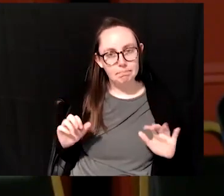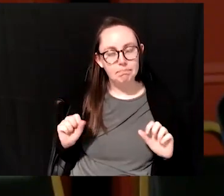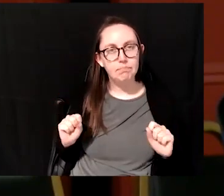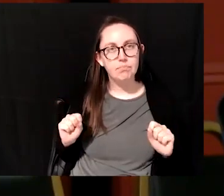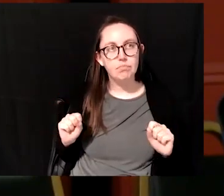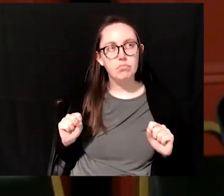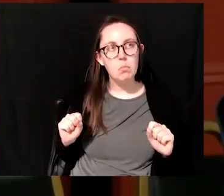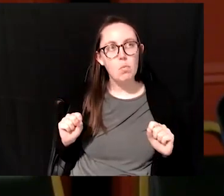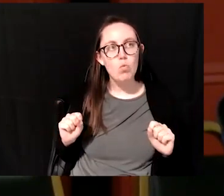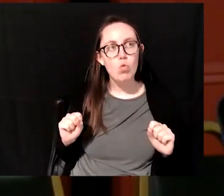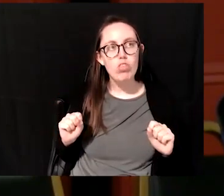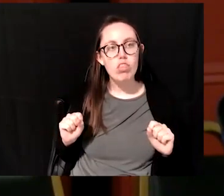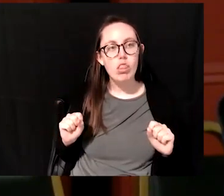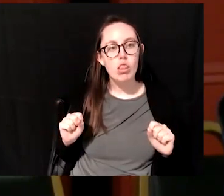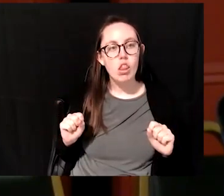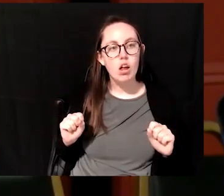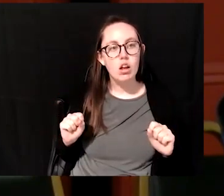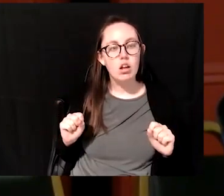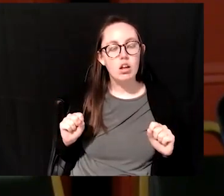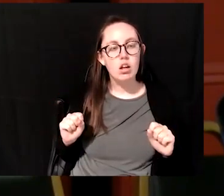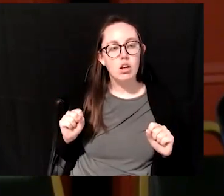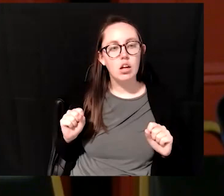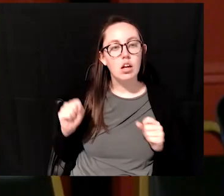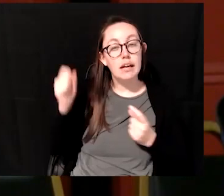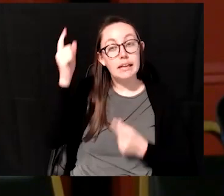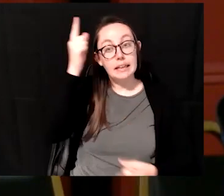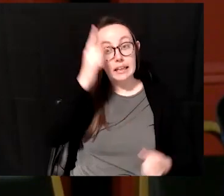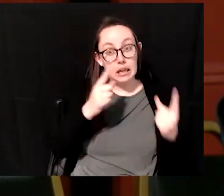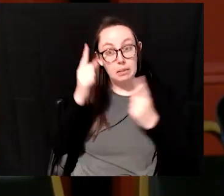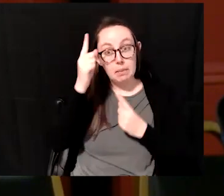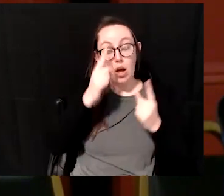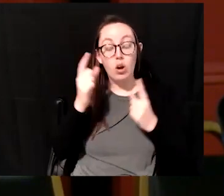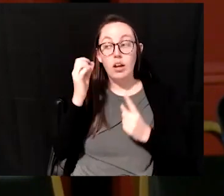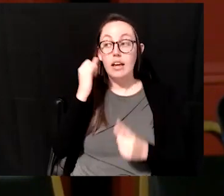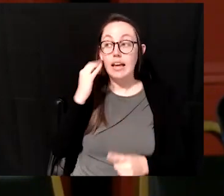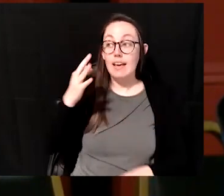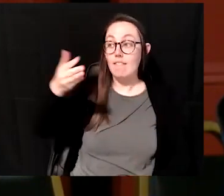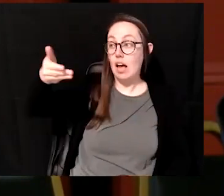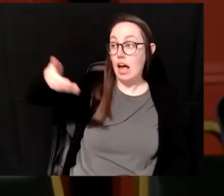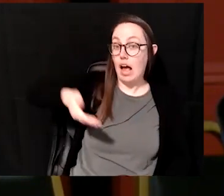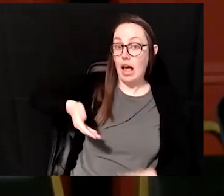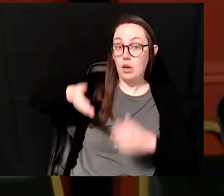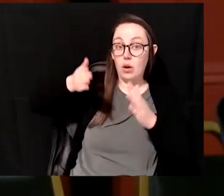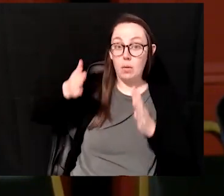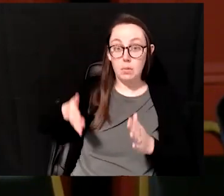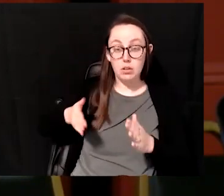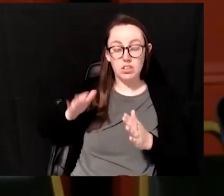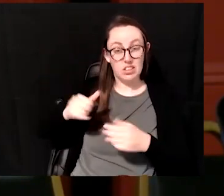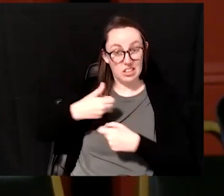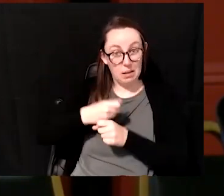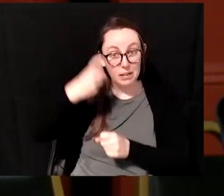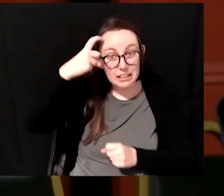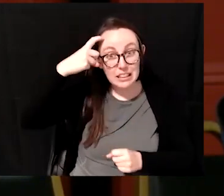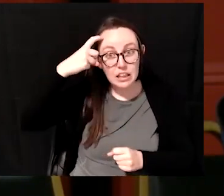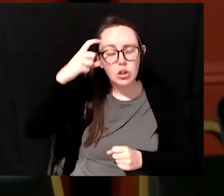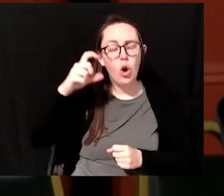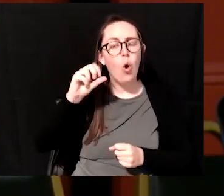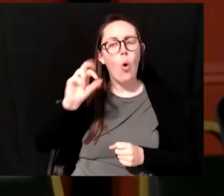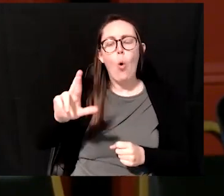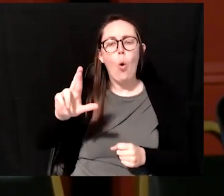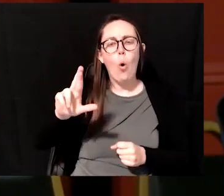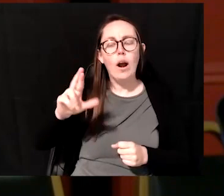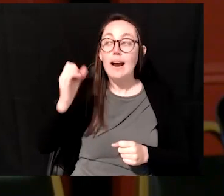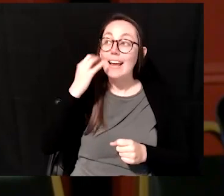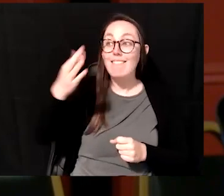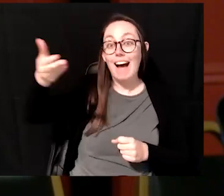make sense or makes people feel like the job is already covered and they don't need to step up I feel like this is the